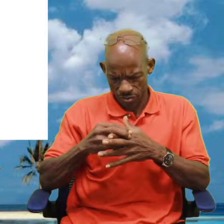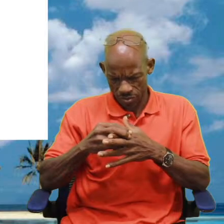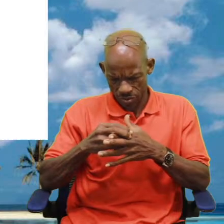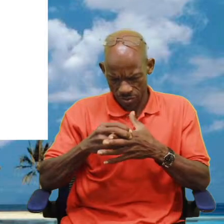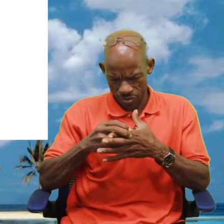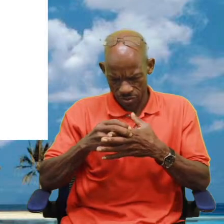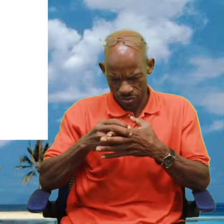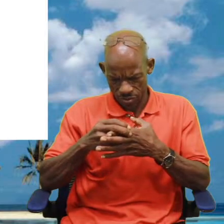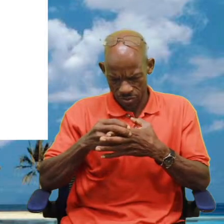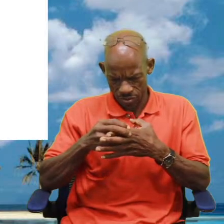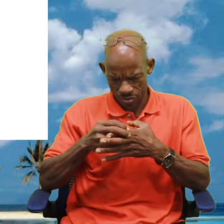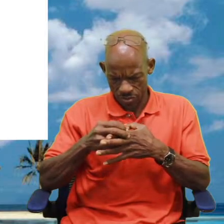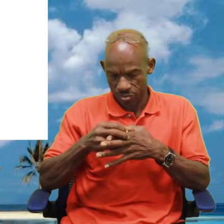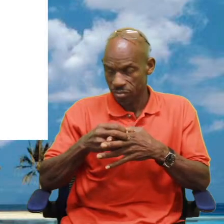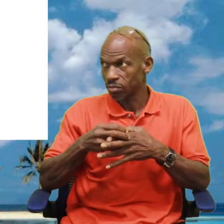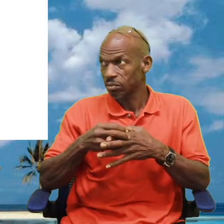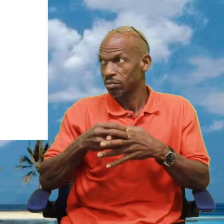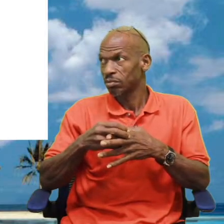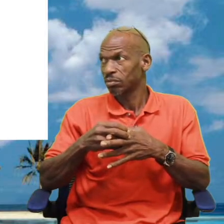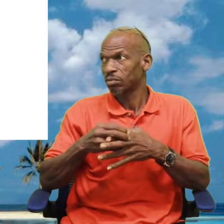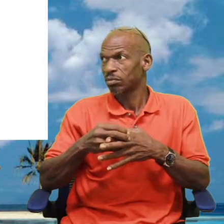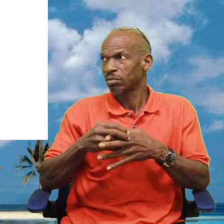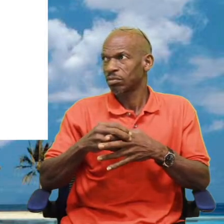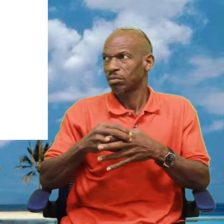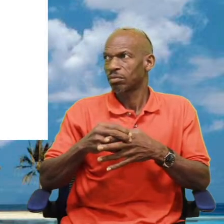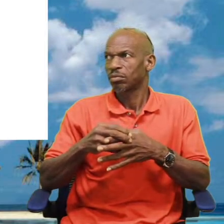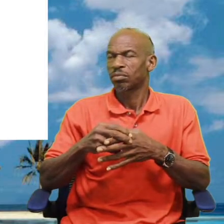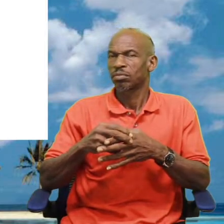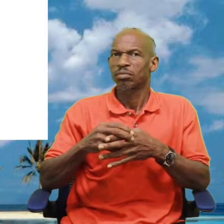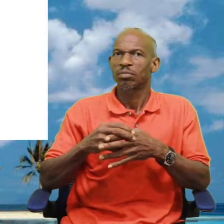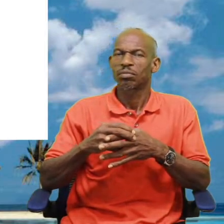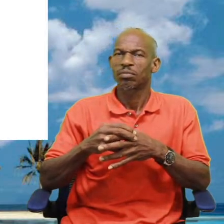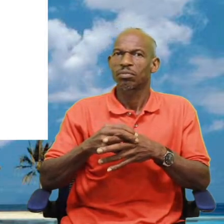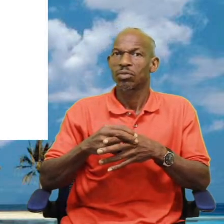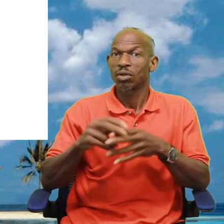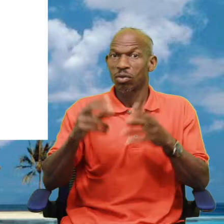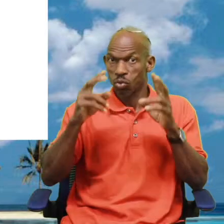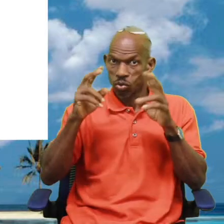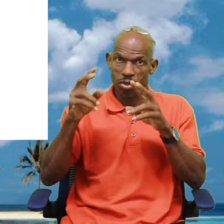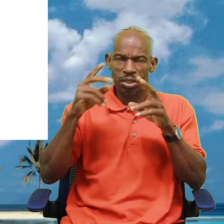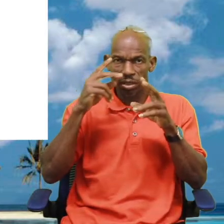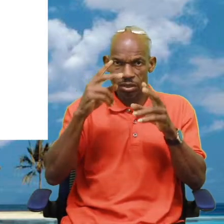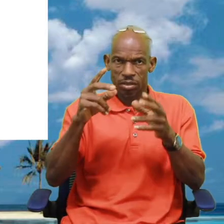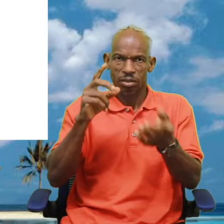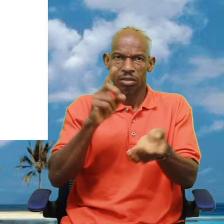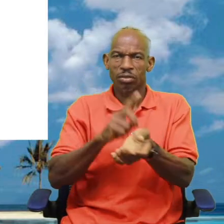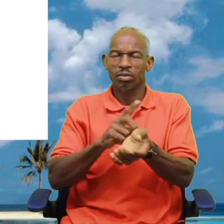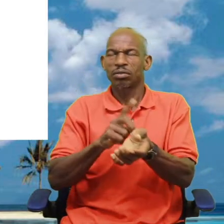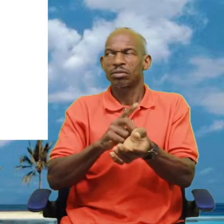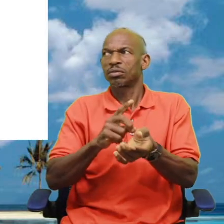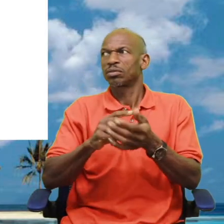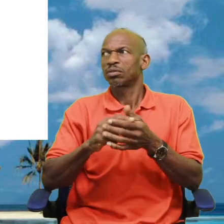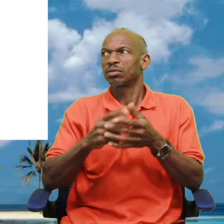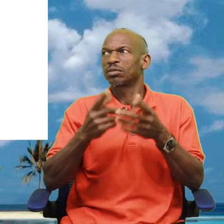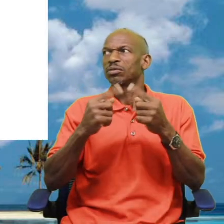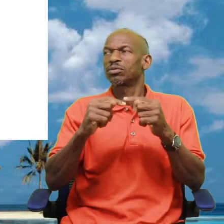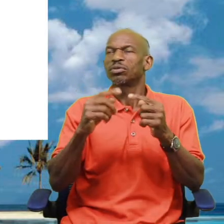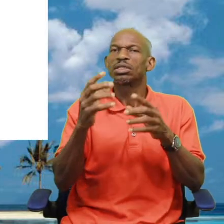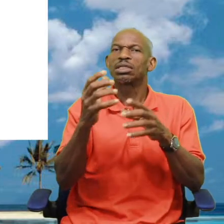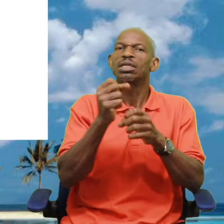He is a doctor. We know he is a doctor. So you are looking at a doctor and we are trying to